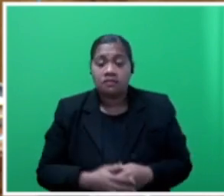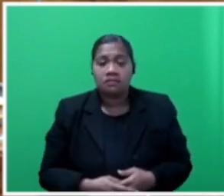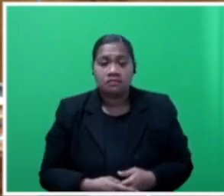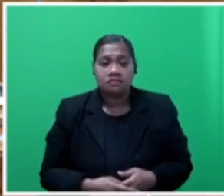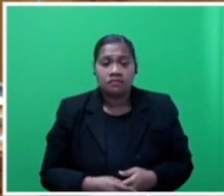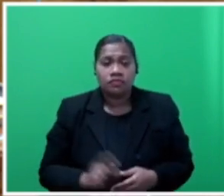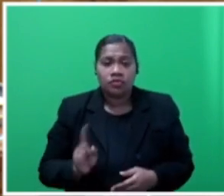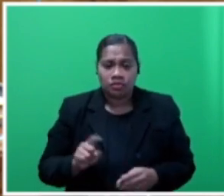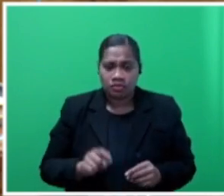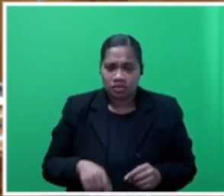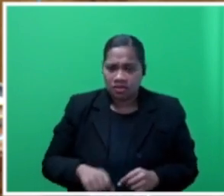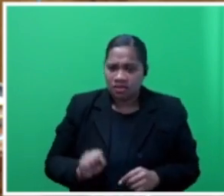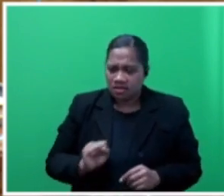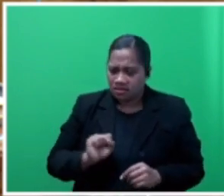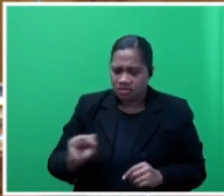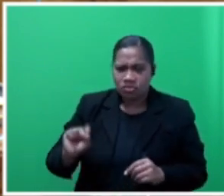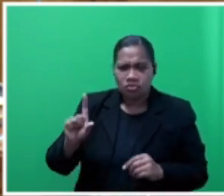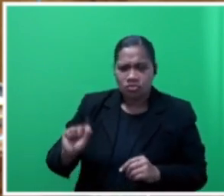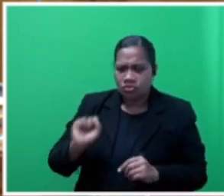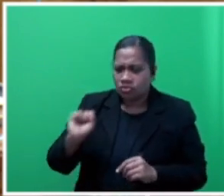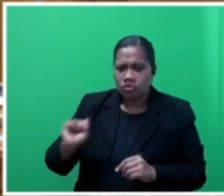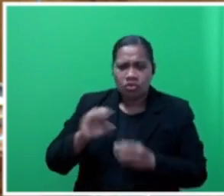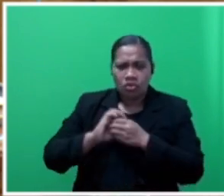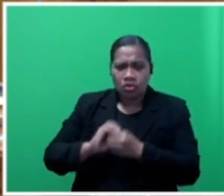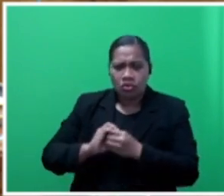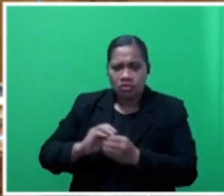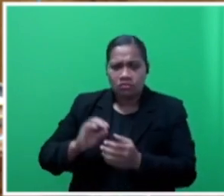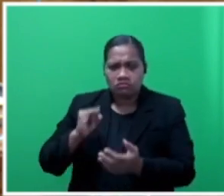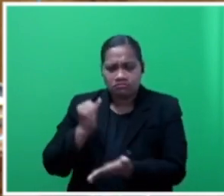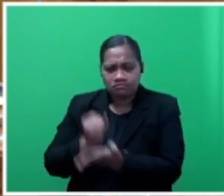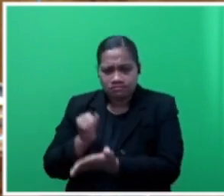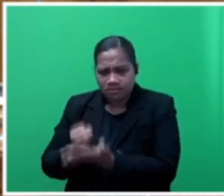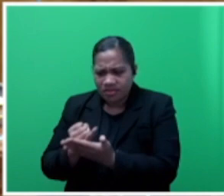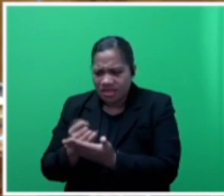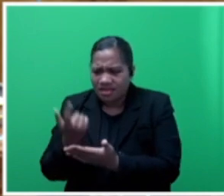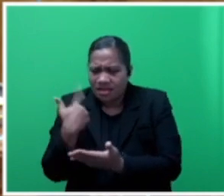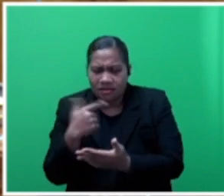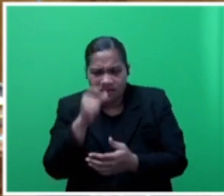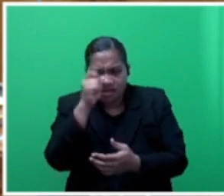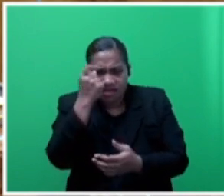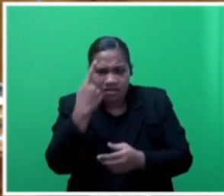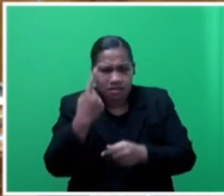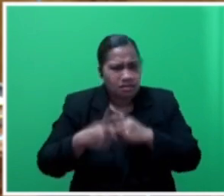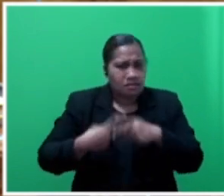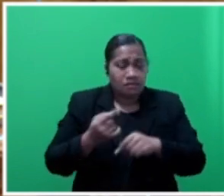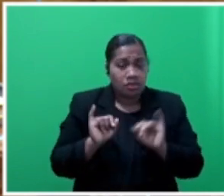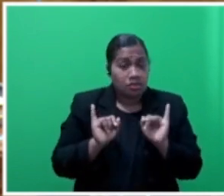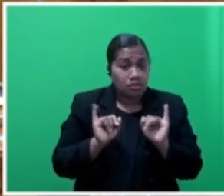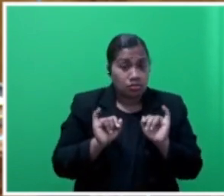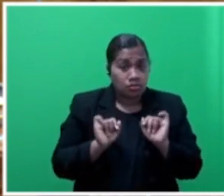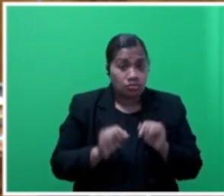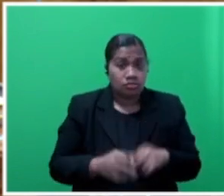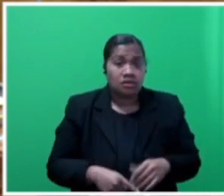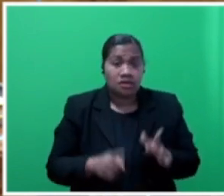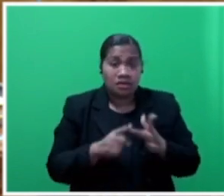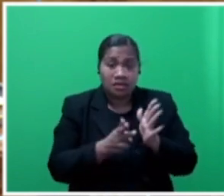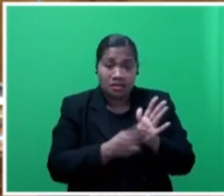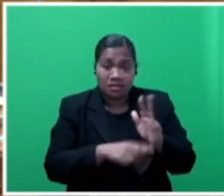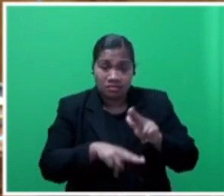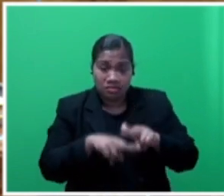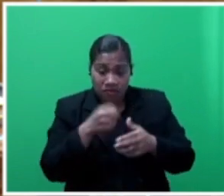magnified due to its own faults and lack of understanding of the issues. As the IMF puts it, Fiji remains